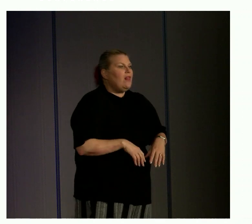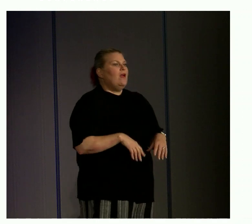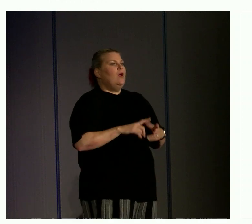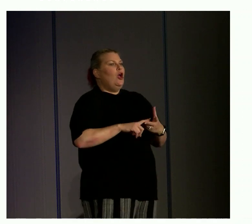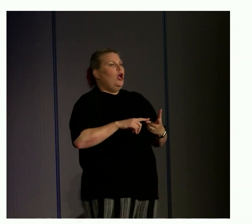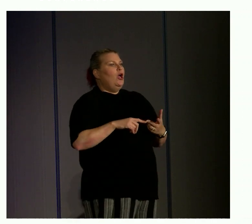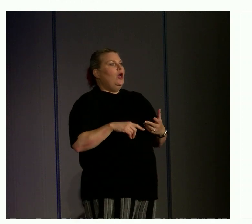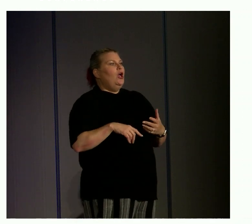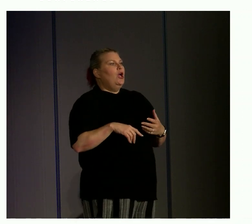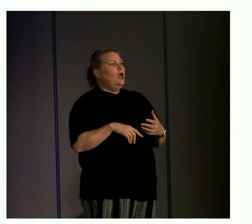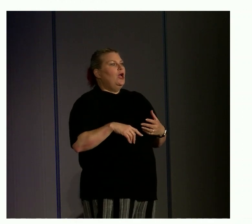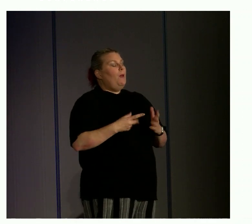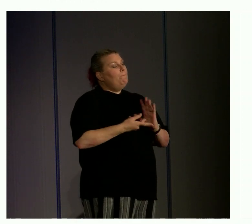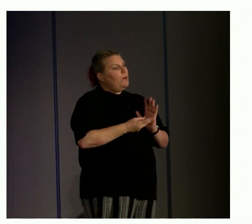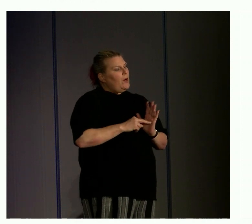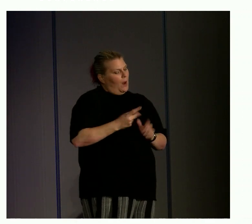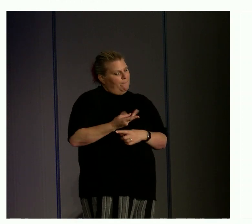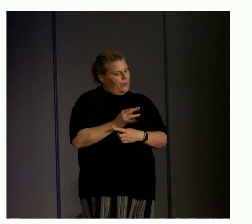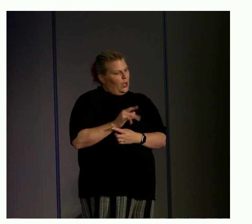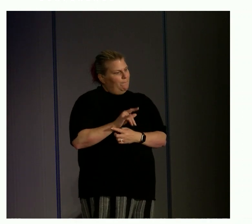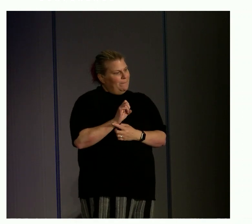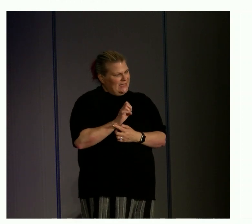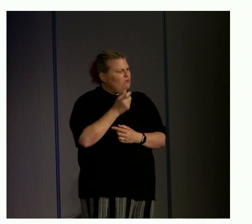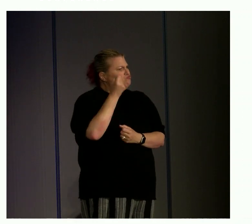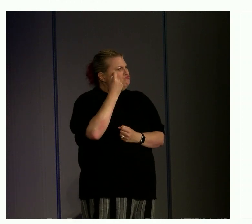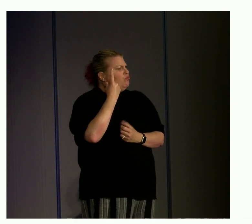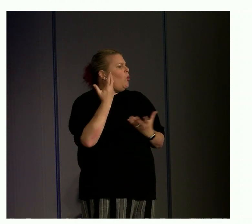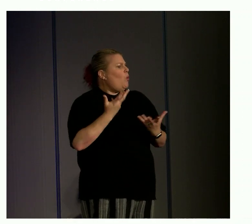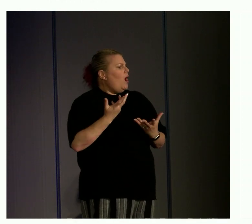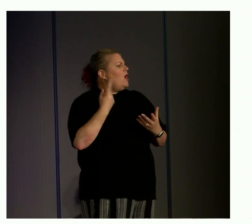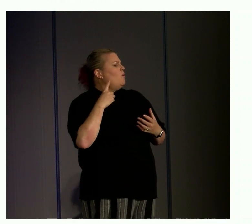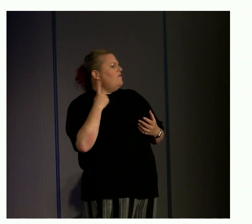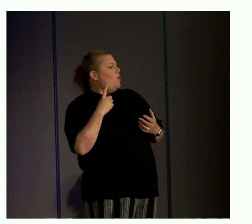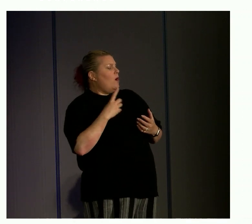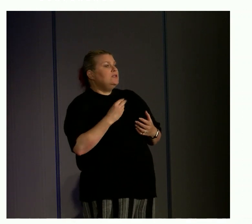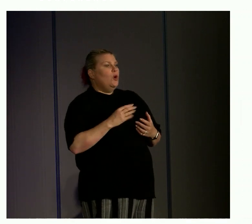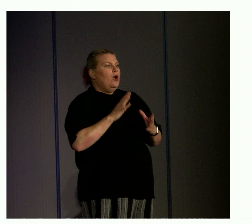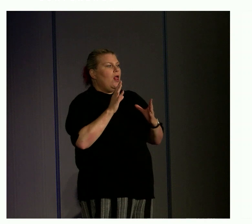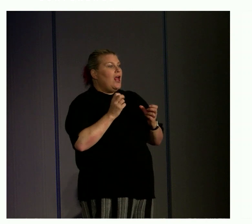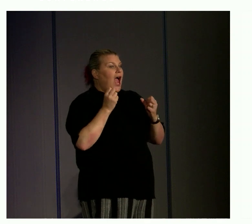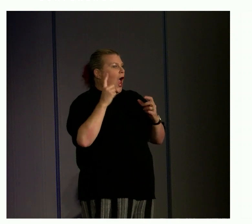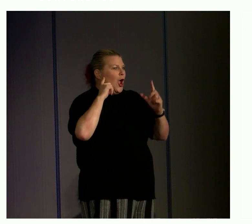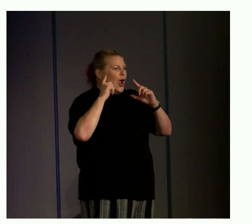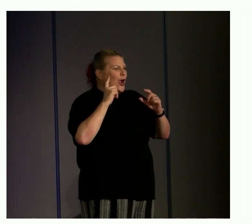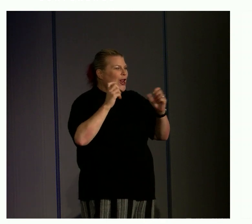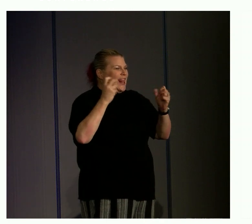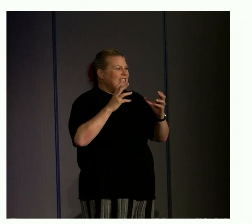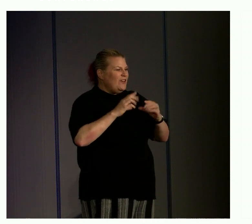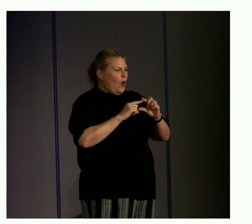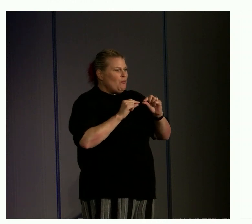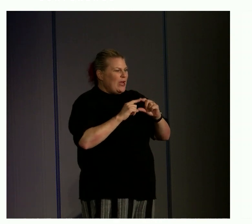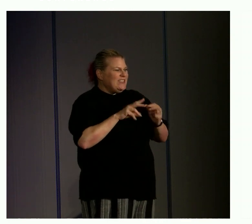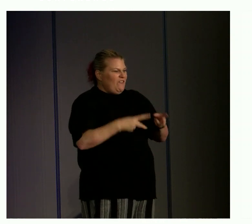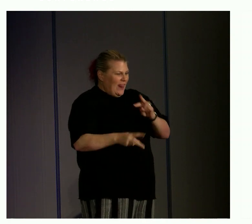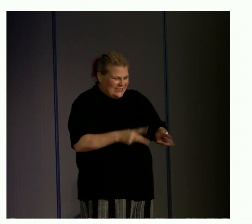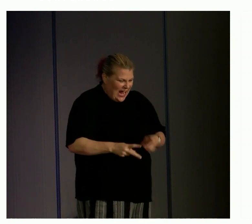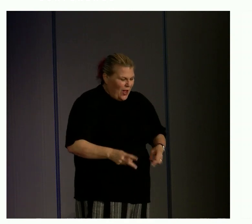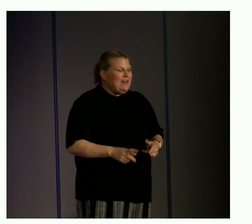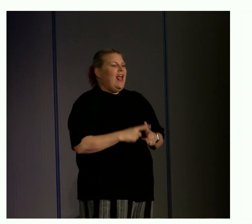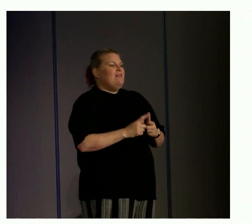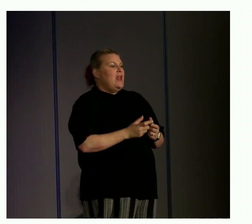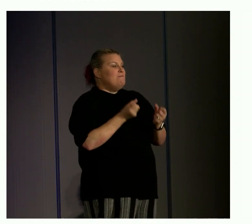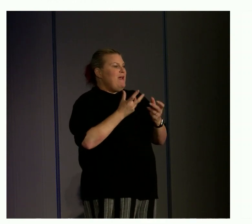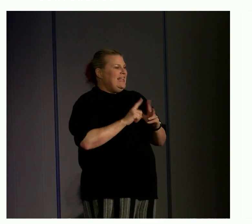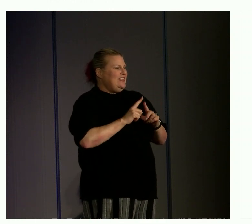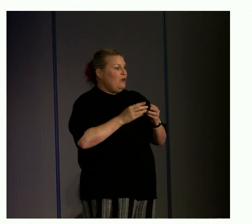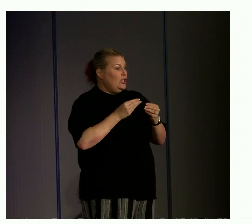you understood what it was. As iterative, I could hear lots of bricks falling down and many different solutions to start